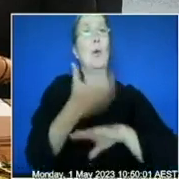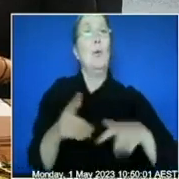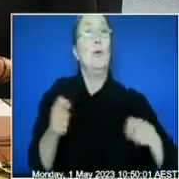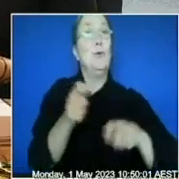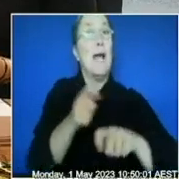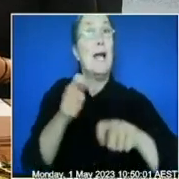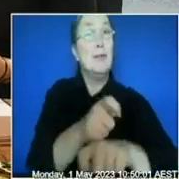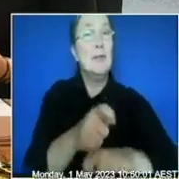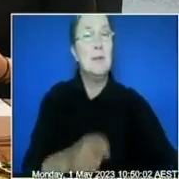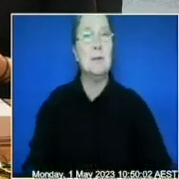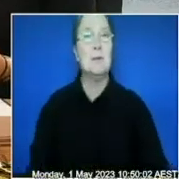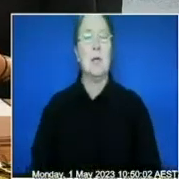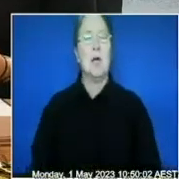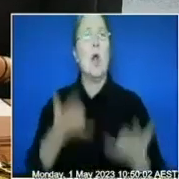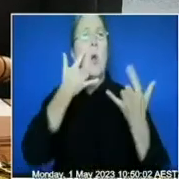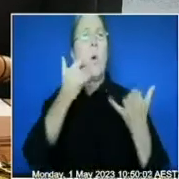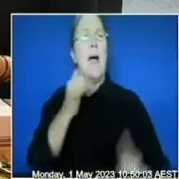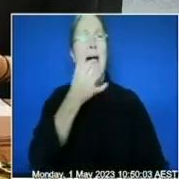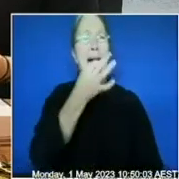you had developed?